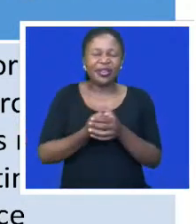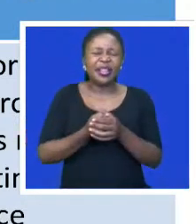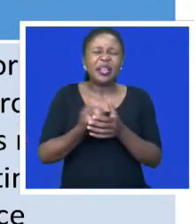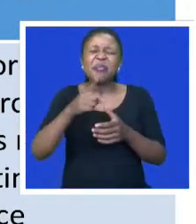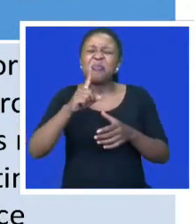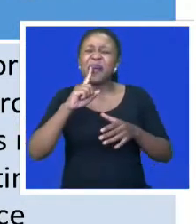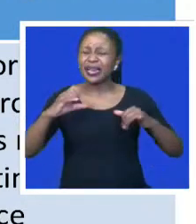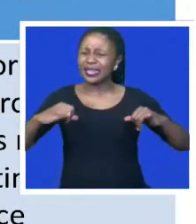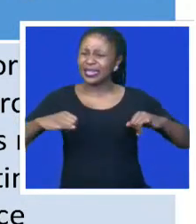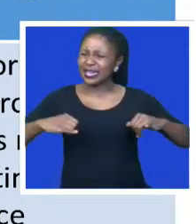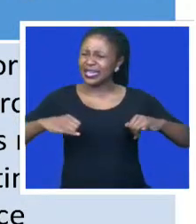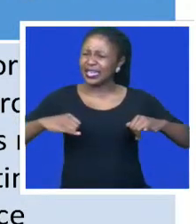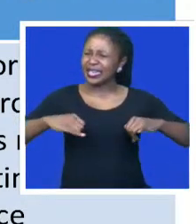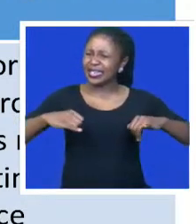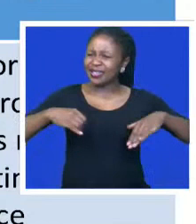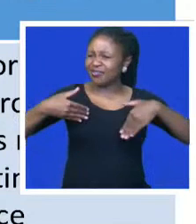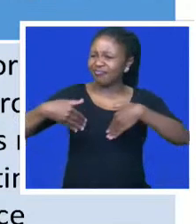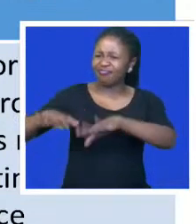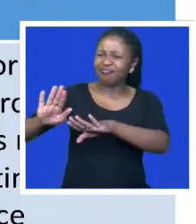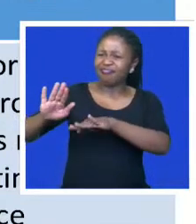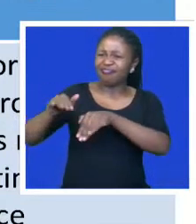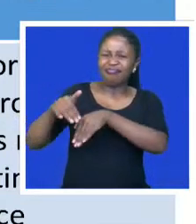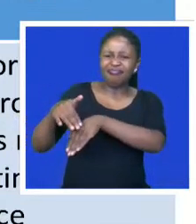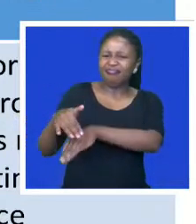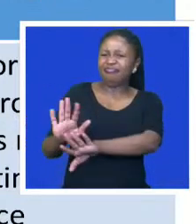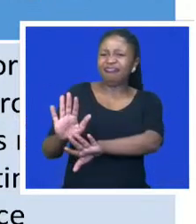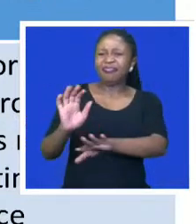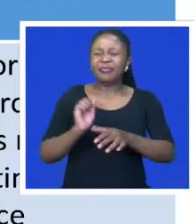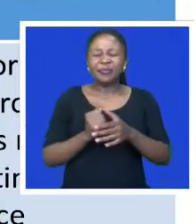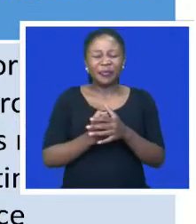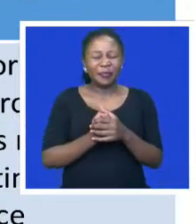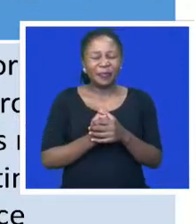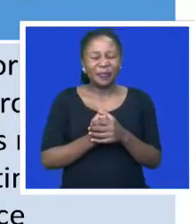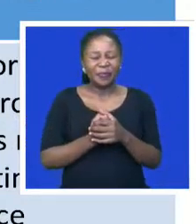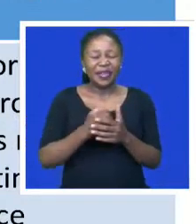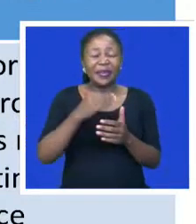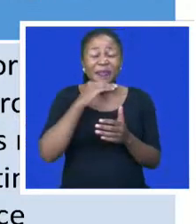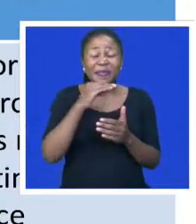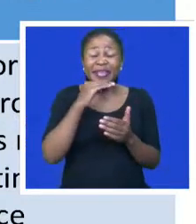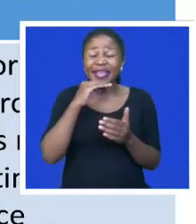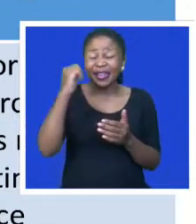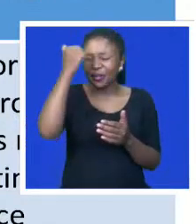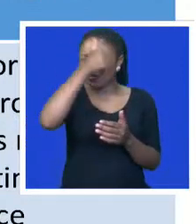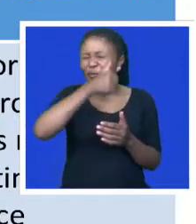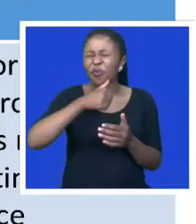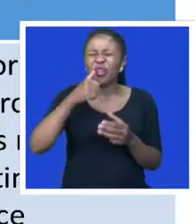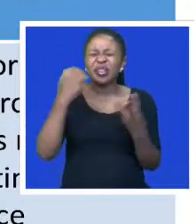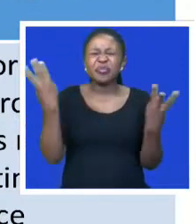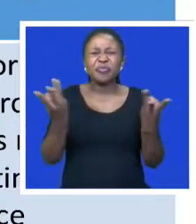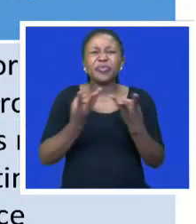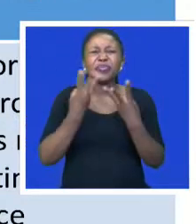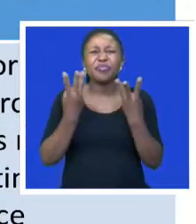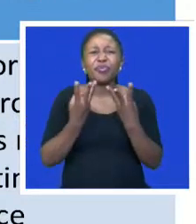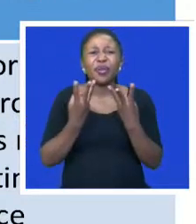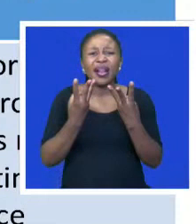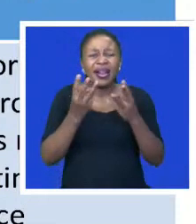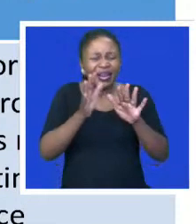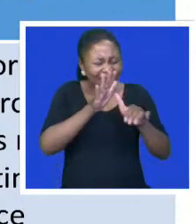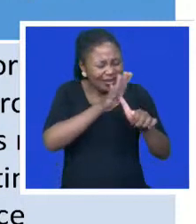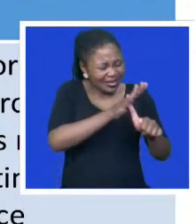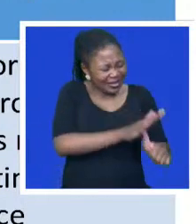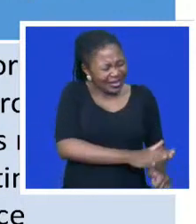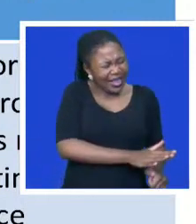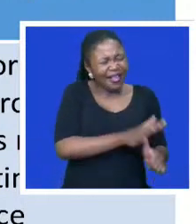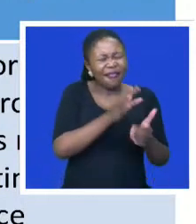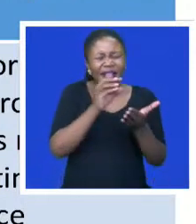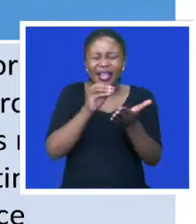God's ultimate justice for those who have suffered and for those who have caused